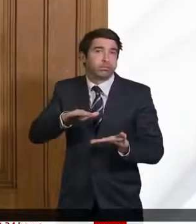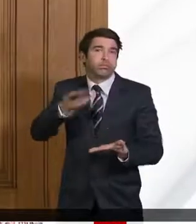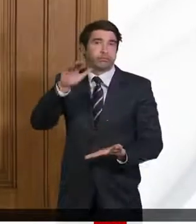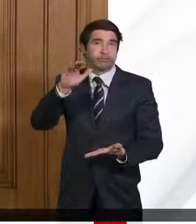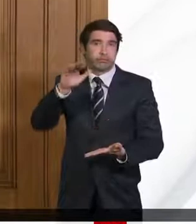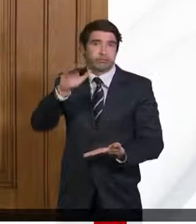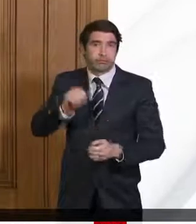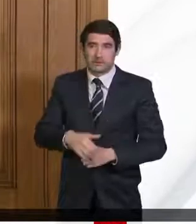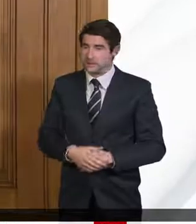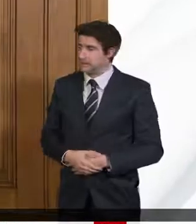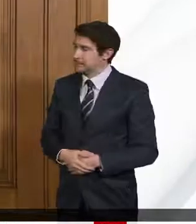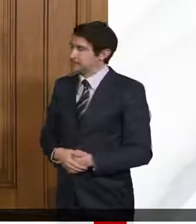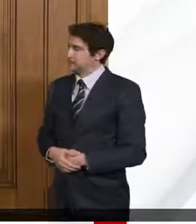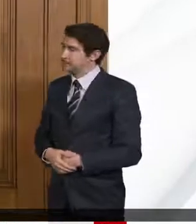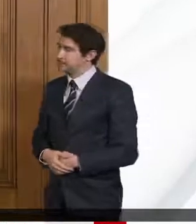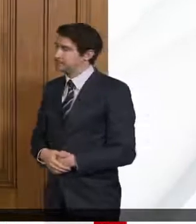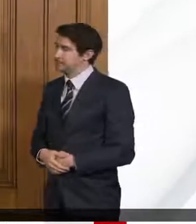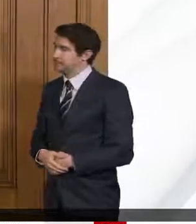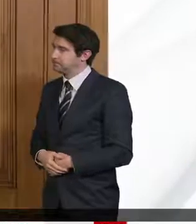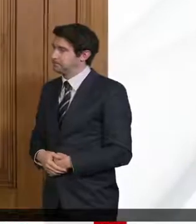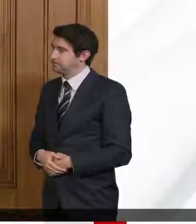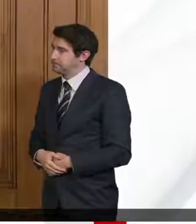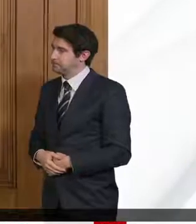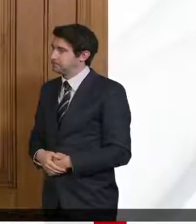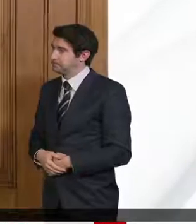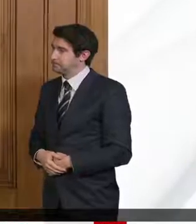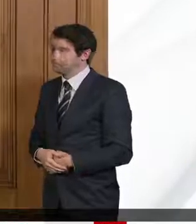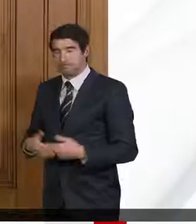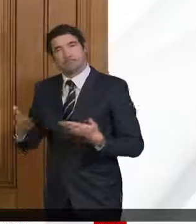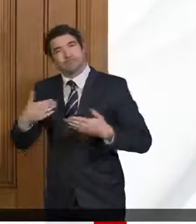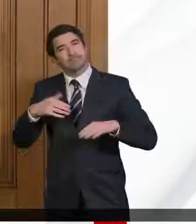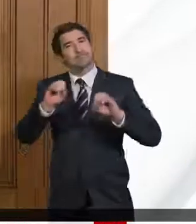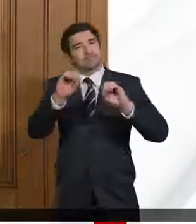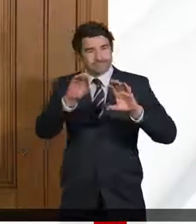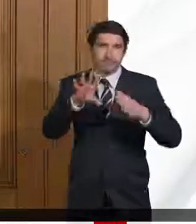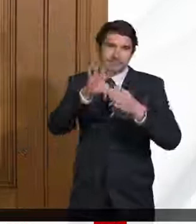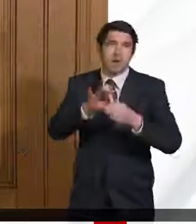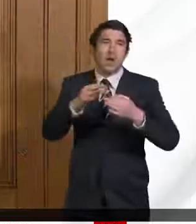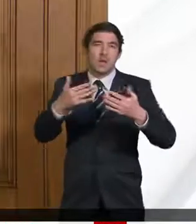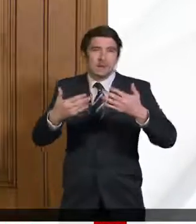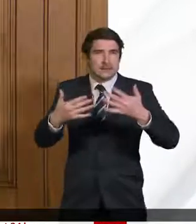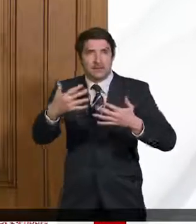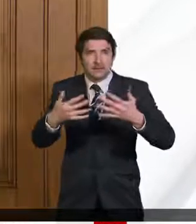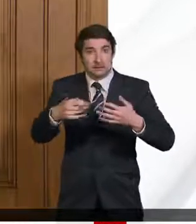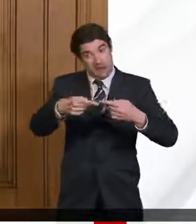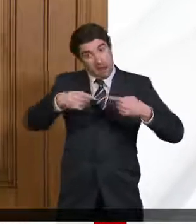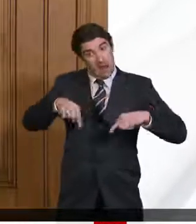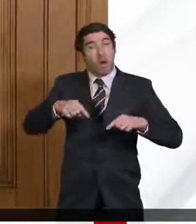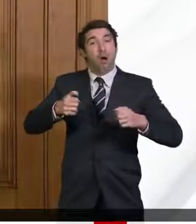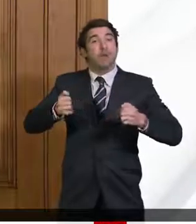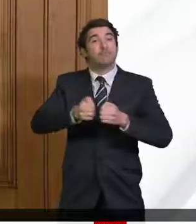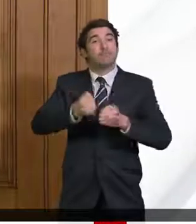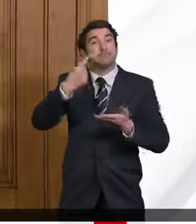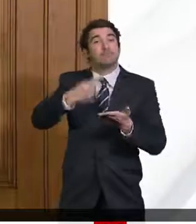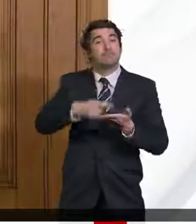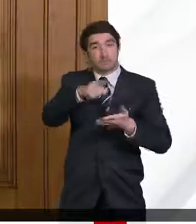given, based on the best possible scientific advice, and similar to the approach being taken in many countries around the world,